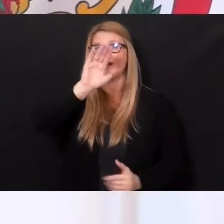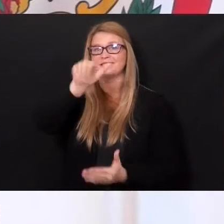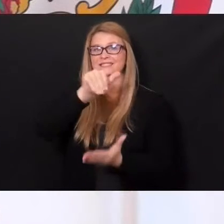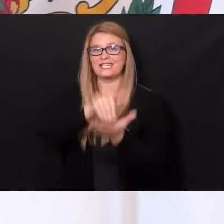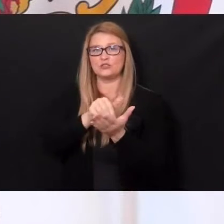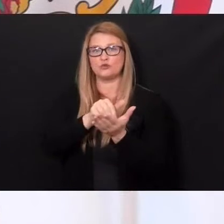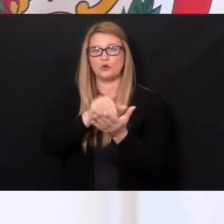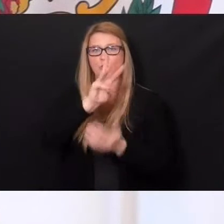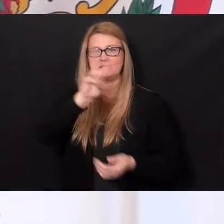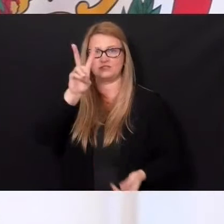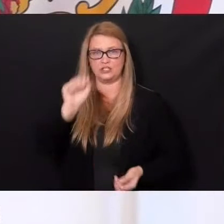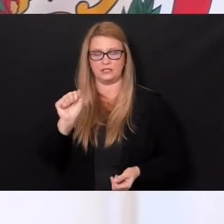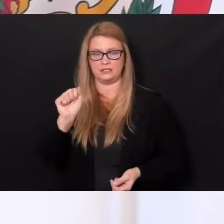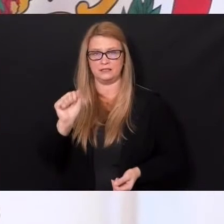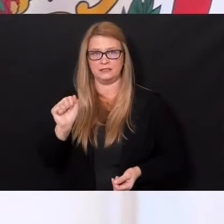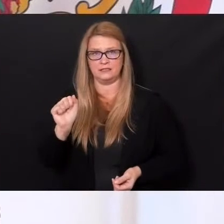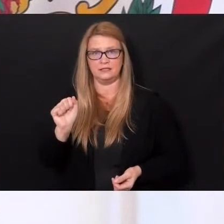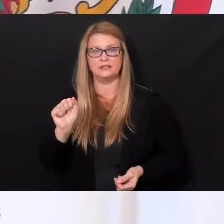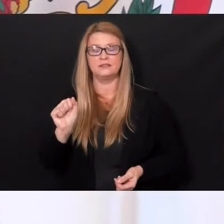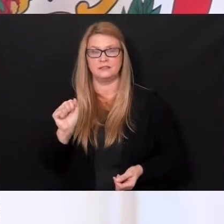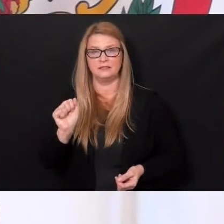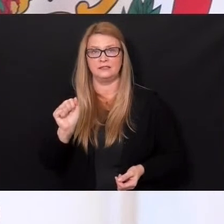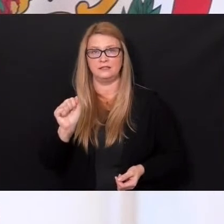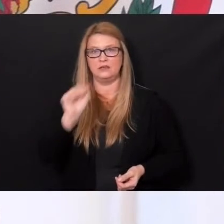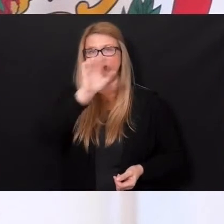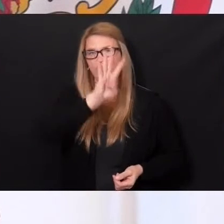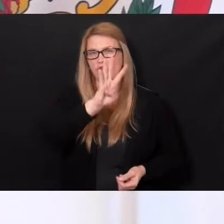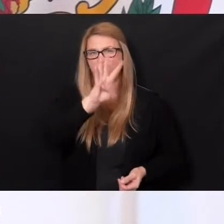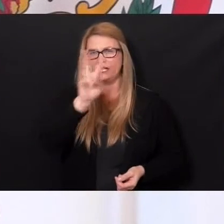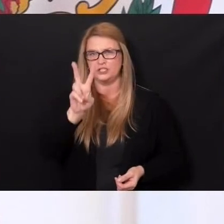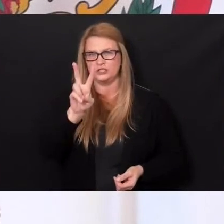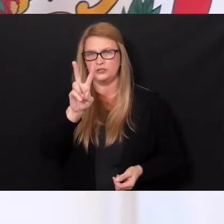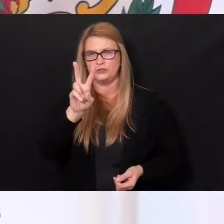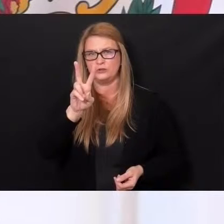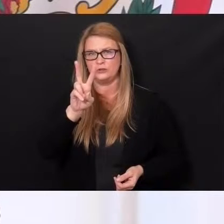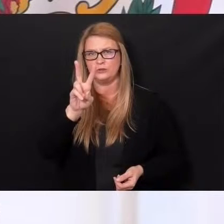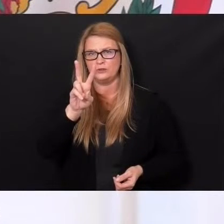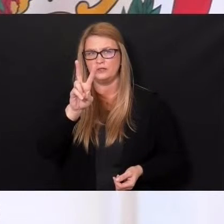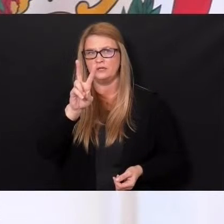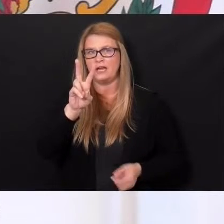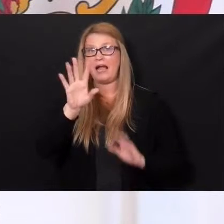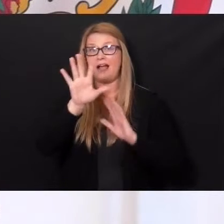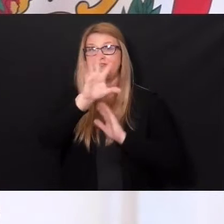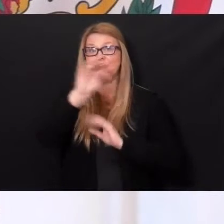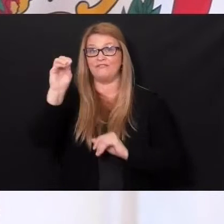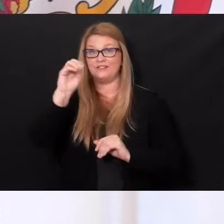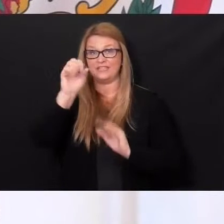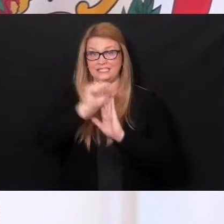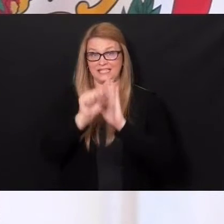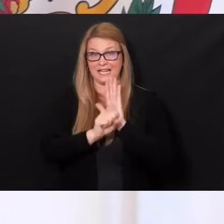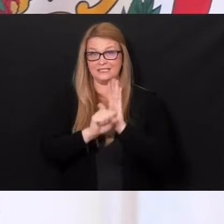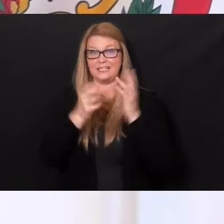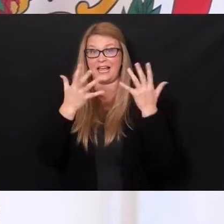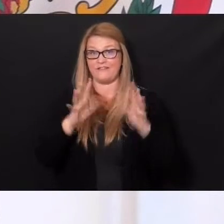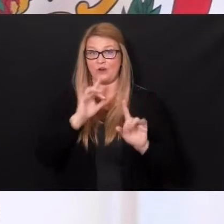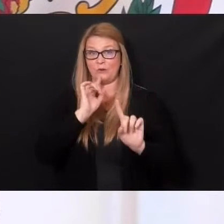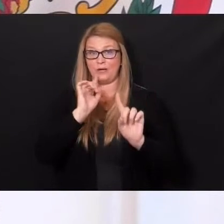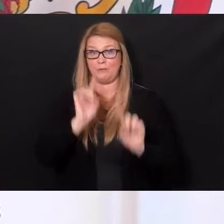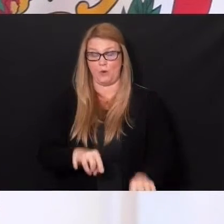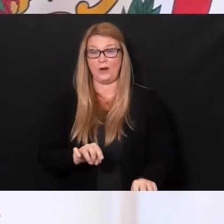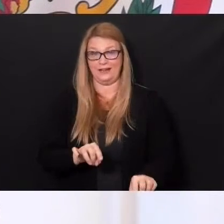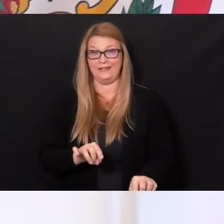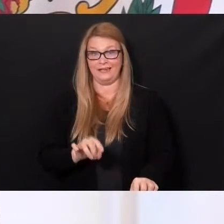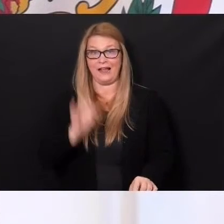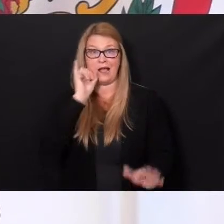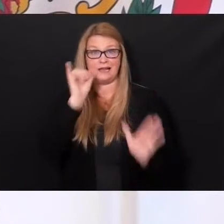West Virginia. You know, 42 of our 50 states across this country have now reported, you